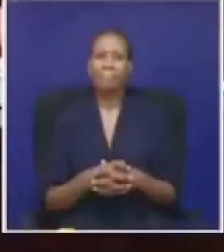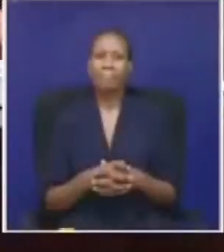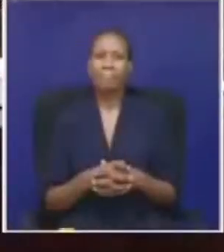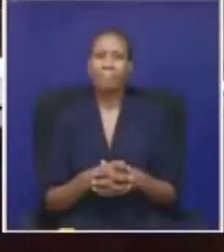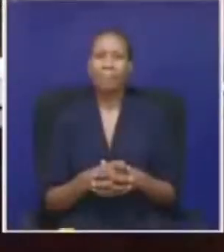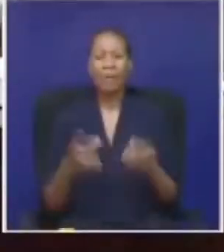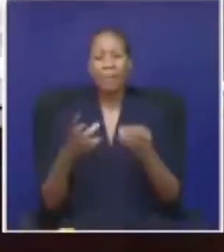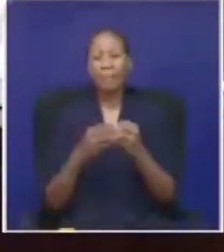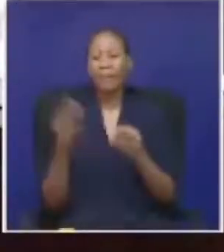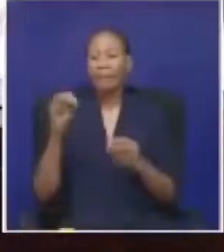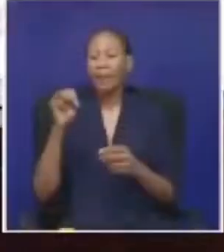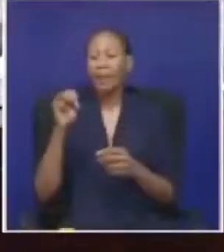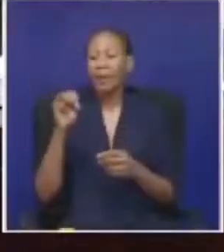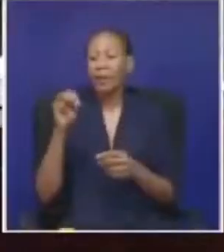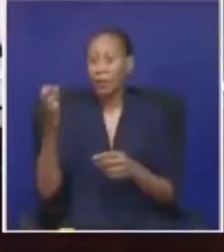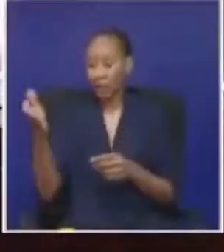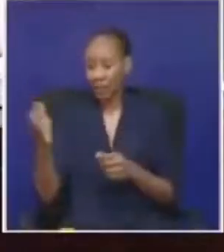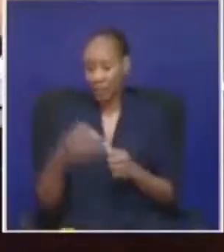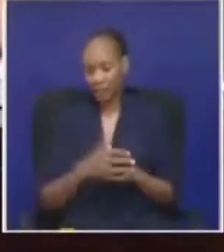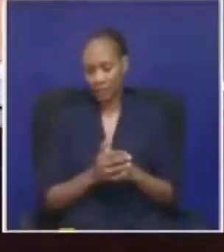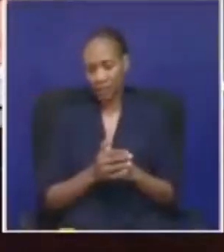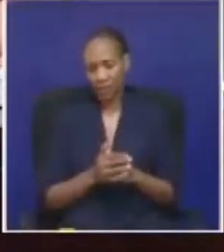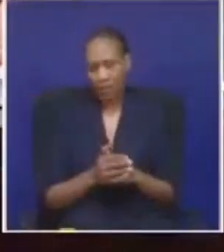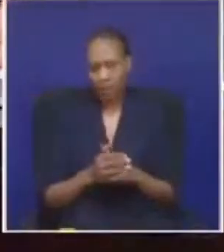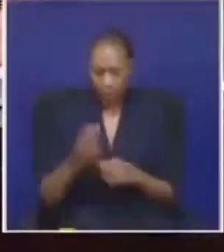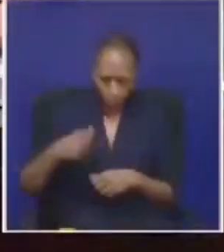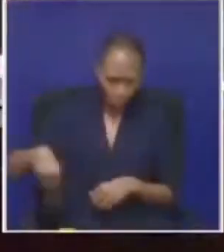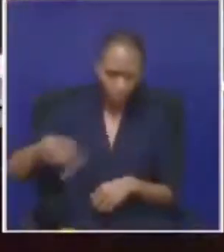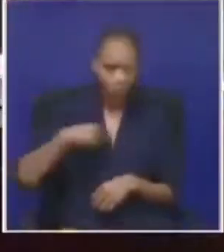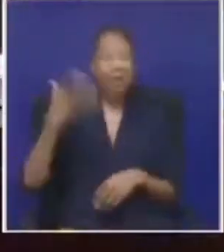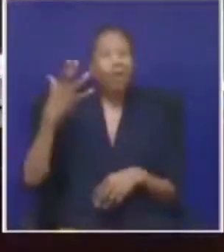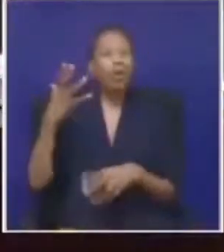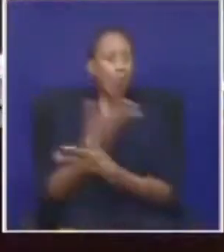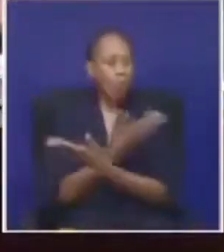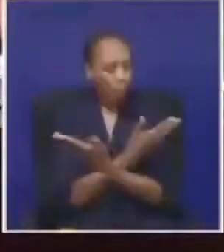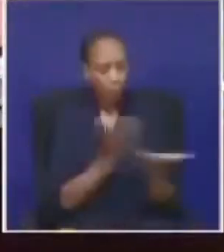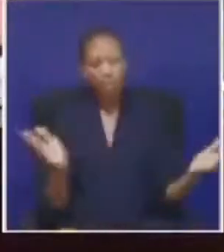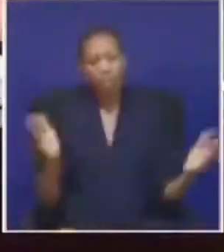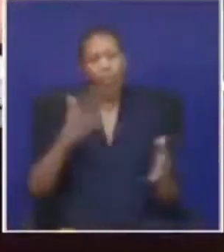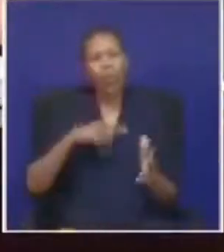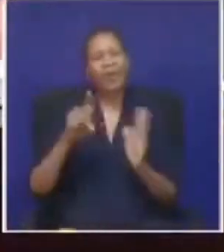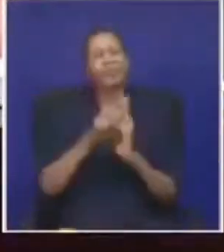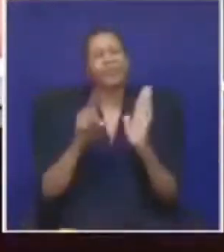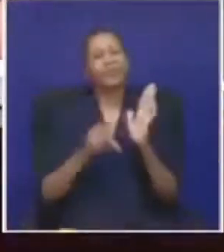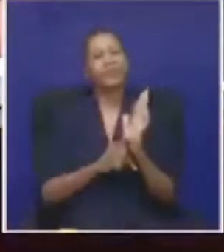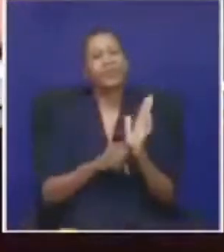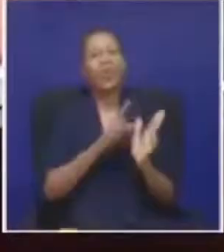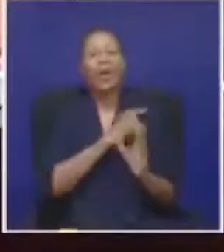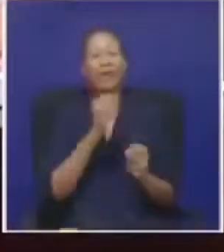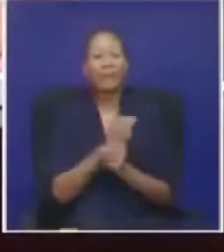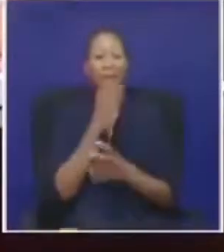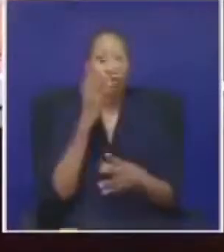Honorable Nodada, we all want policies that ensure inclusion.